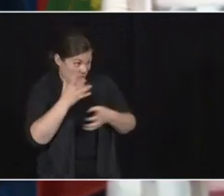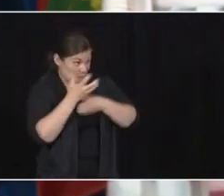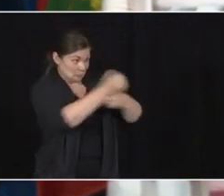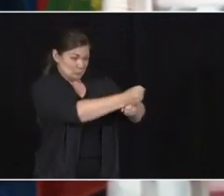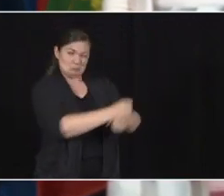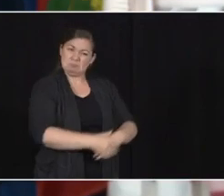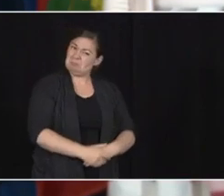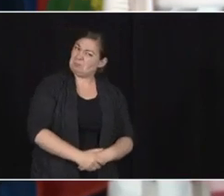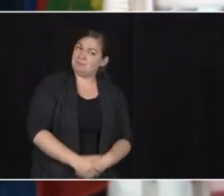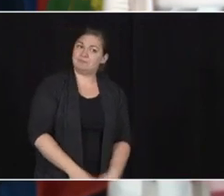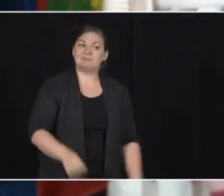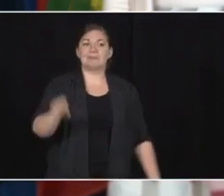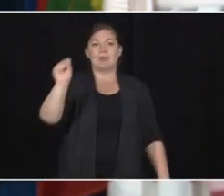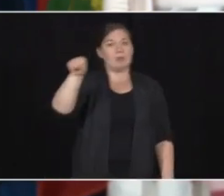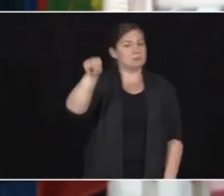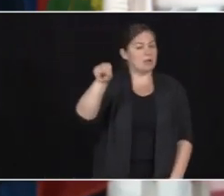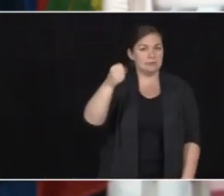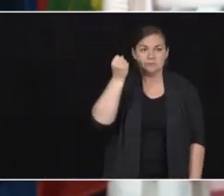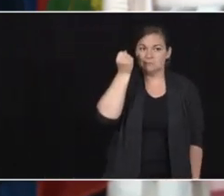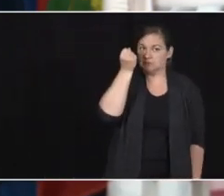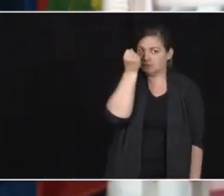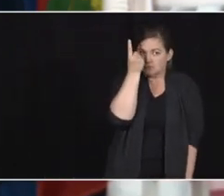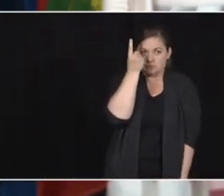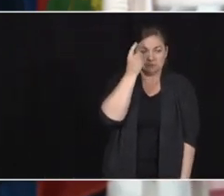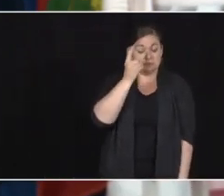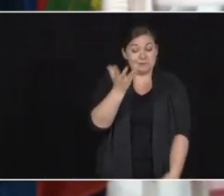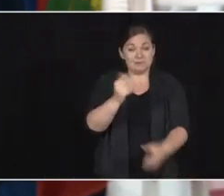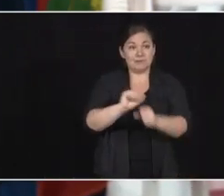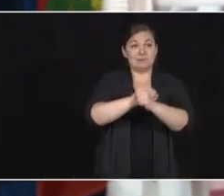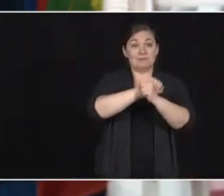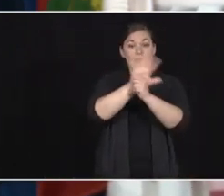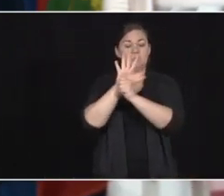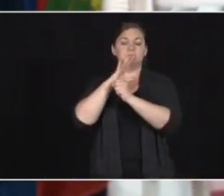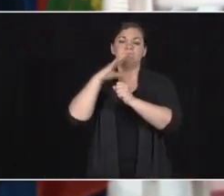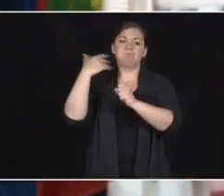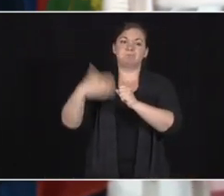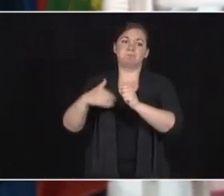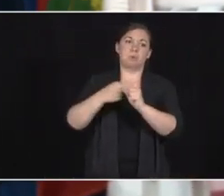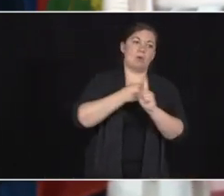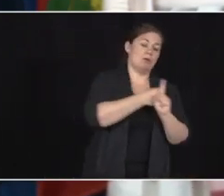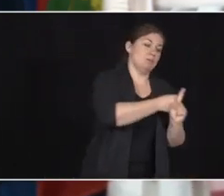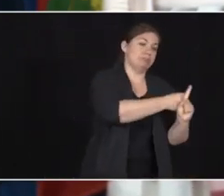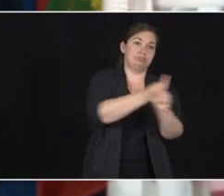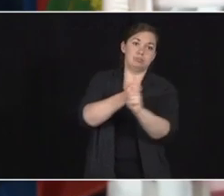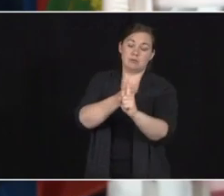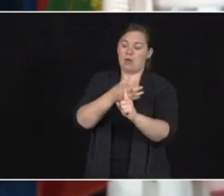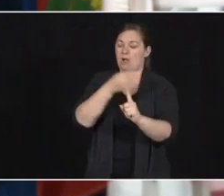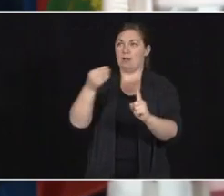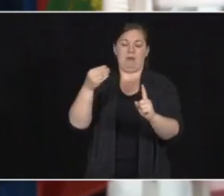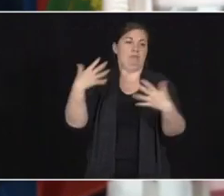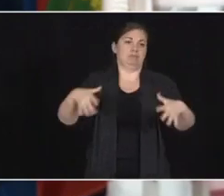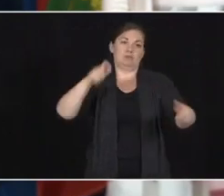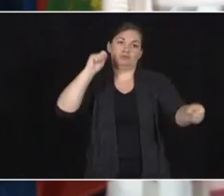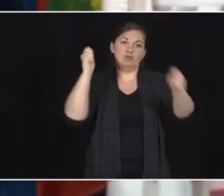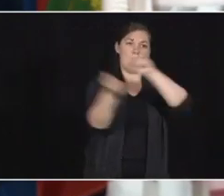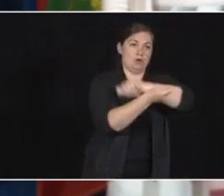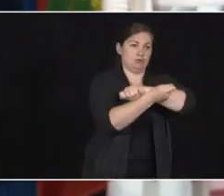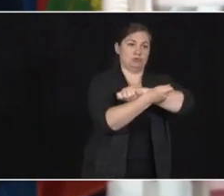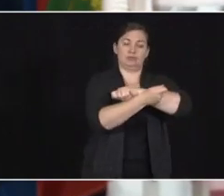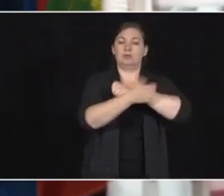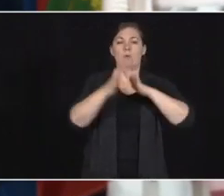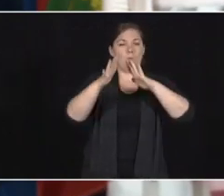changed since COVID has come around. We're going to continue doing rigorous